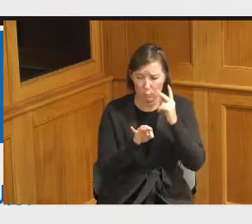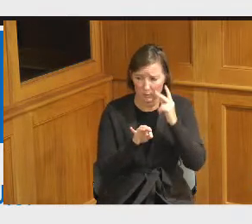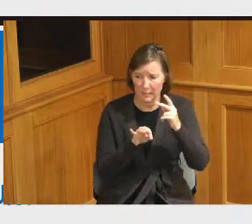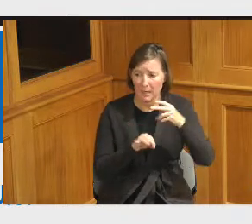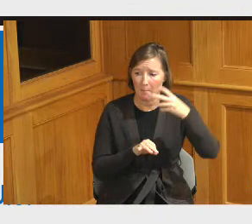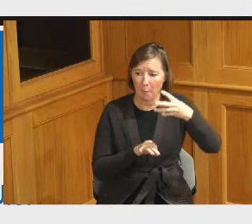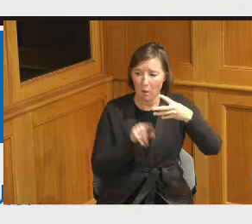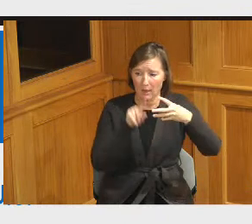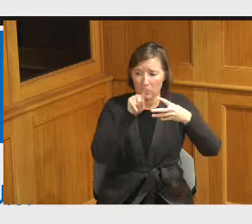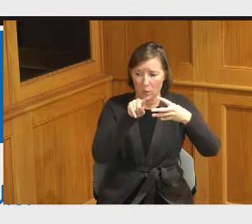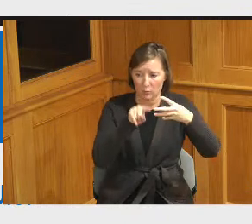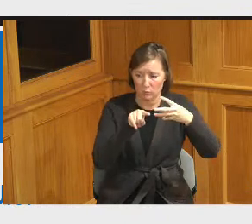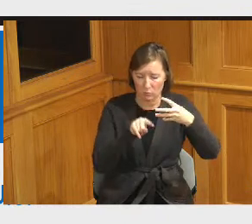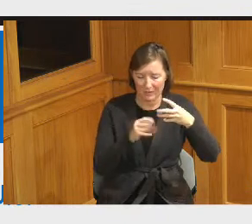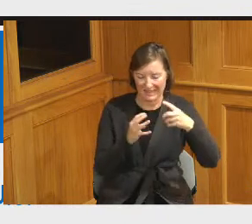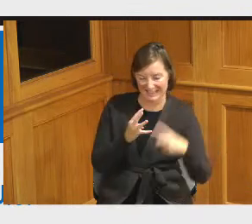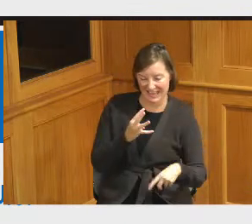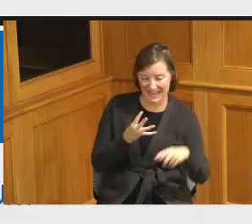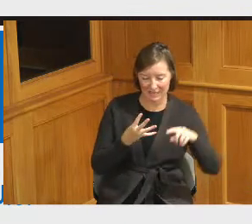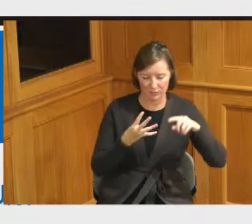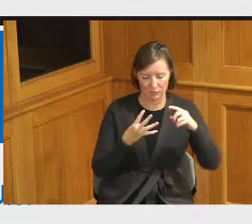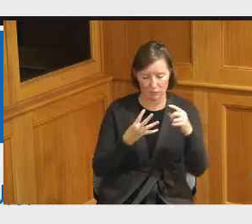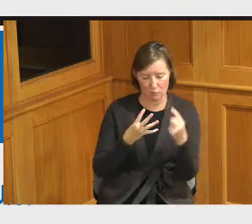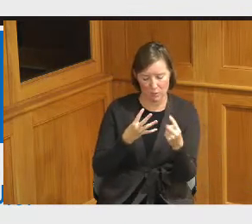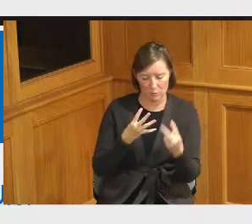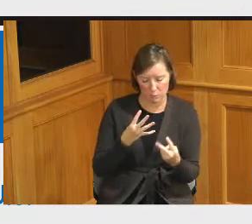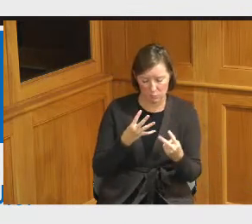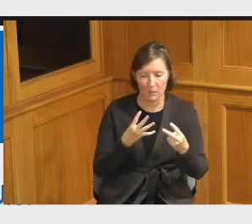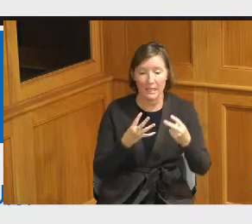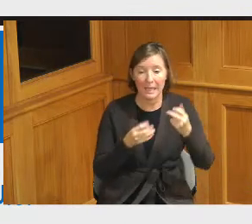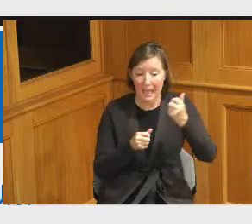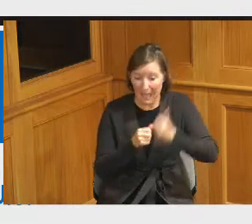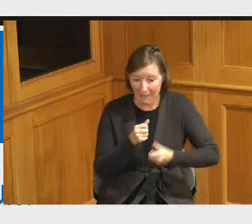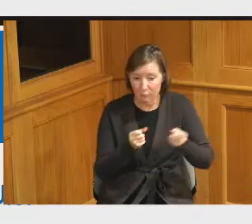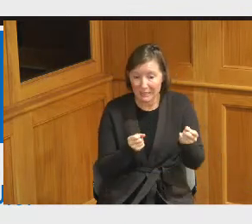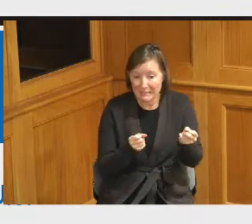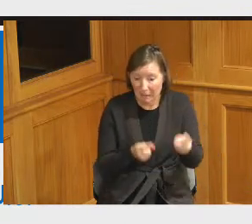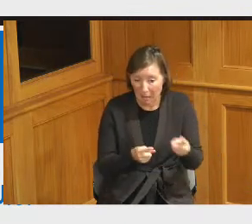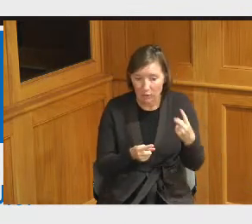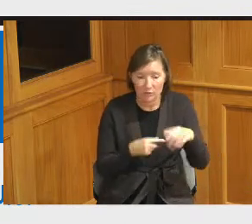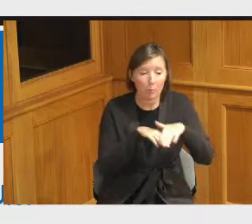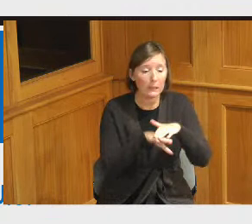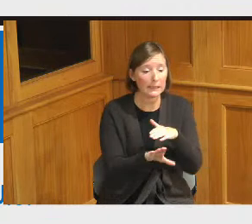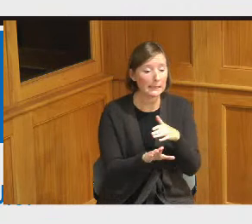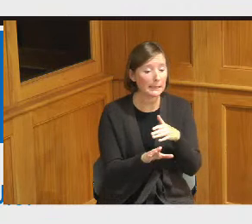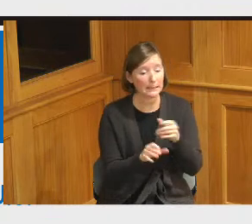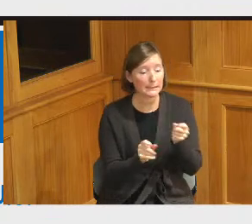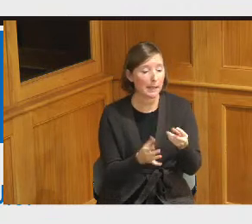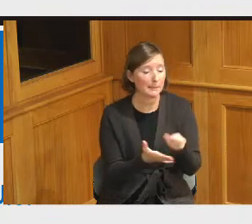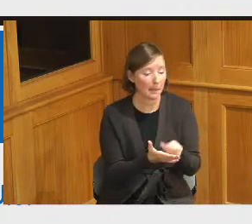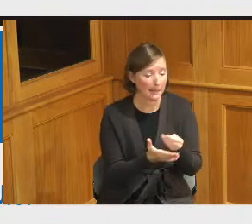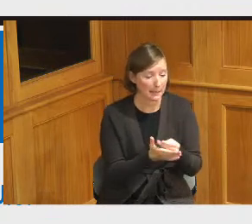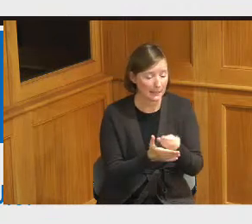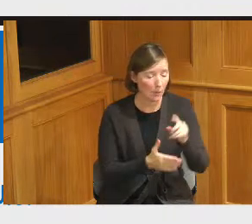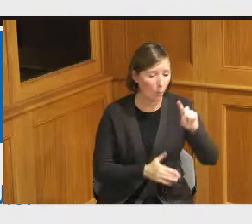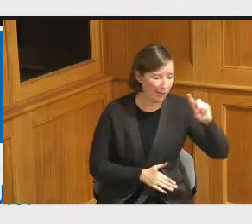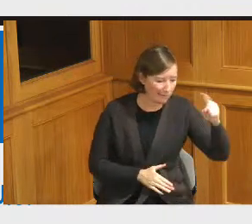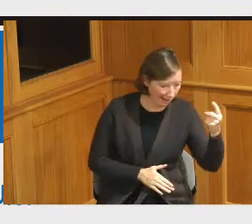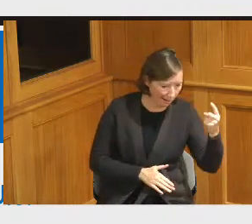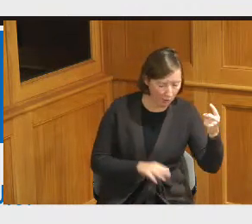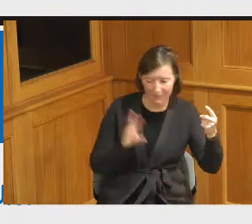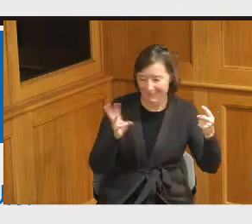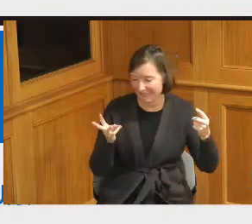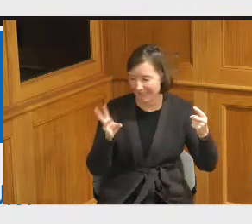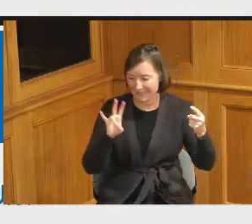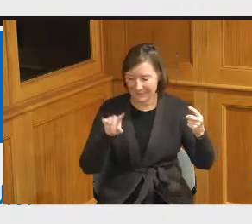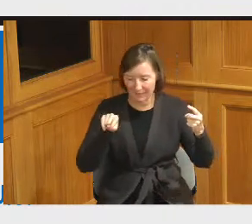bullet points, for every dollar spent at a small business, 67 cents stays in our